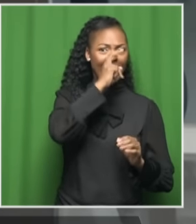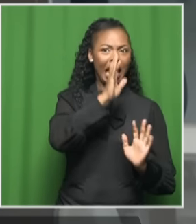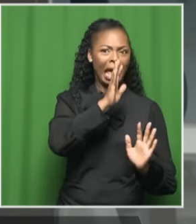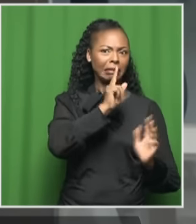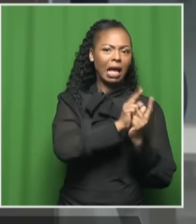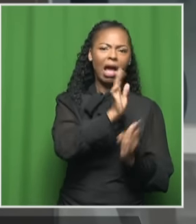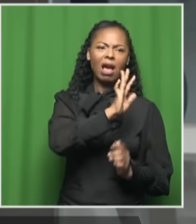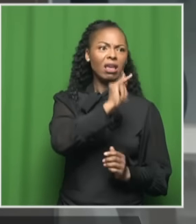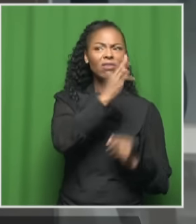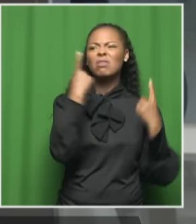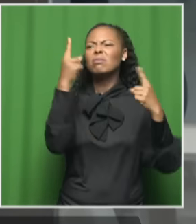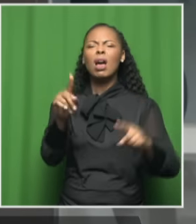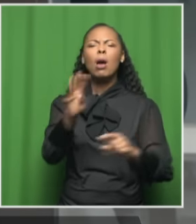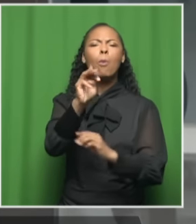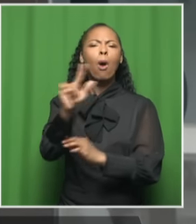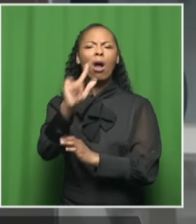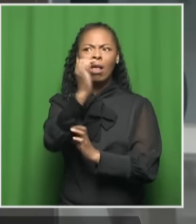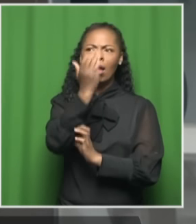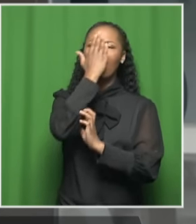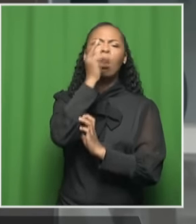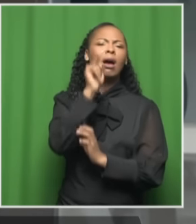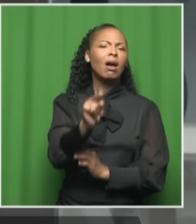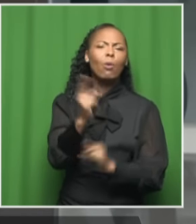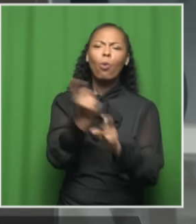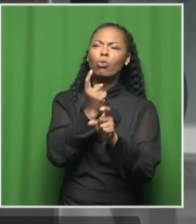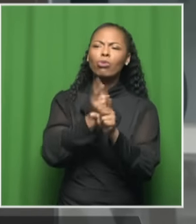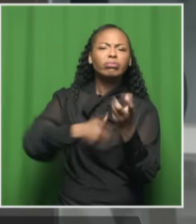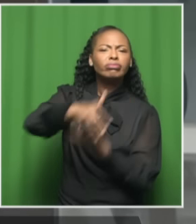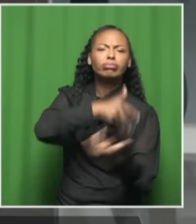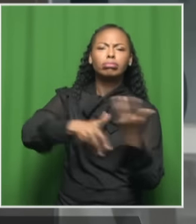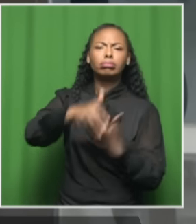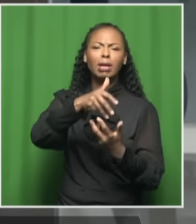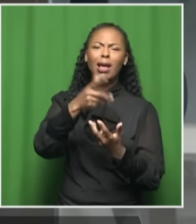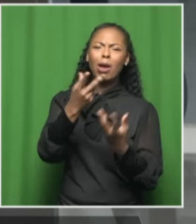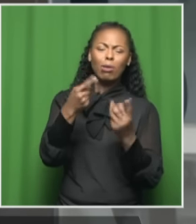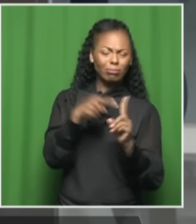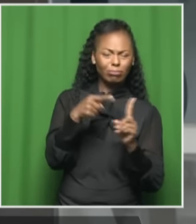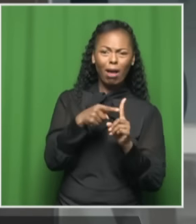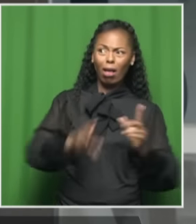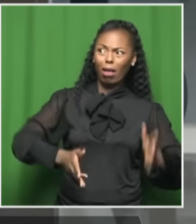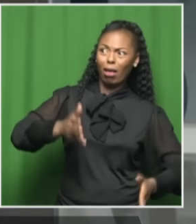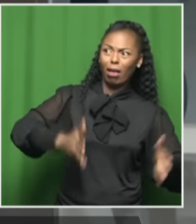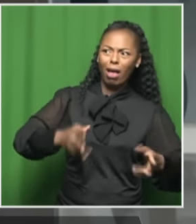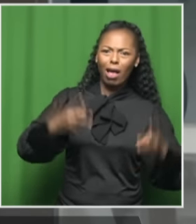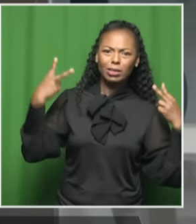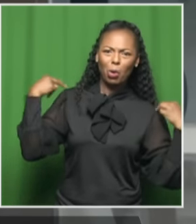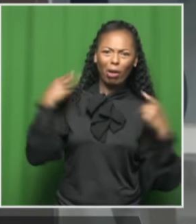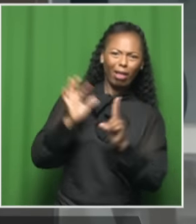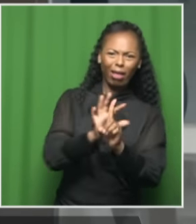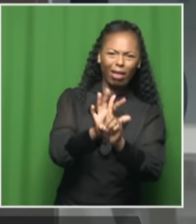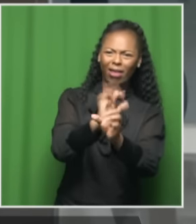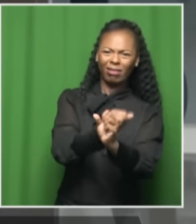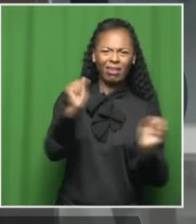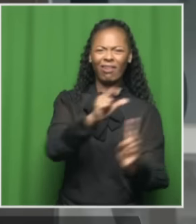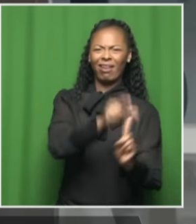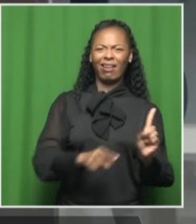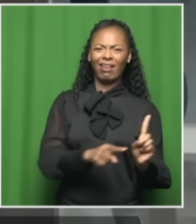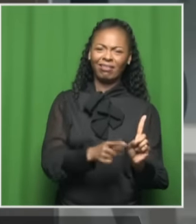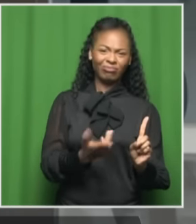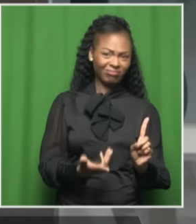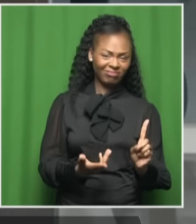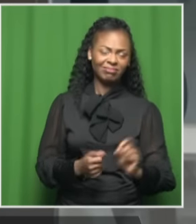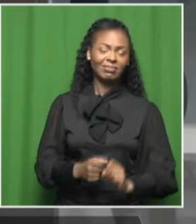mall, he never was surrounded by bodyguards. Pastor Ray loved to drive himself when he was able to. So I think it is because of